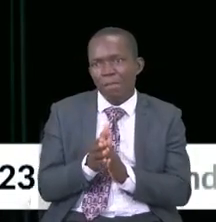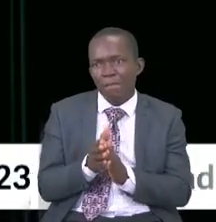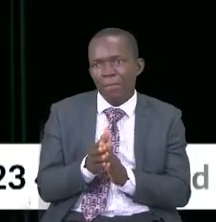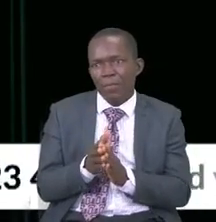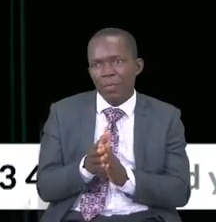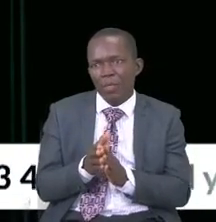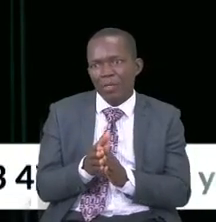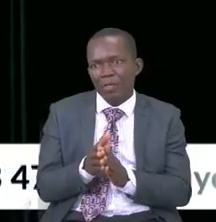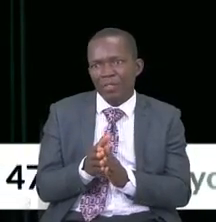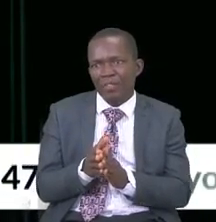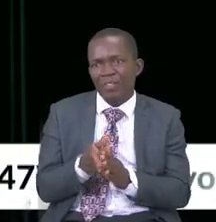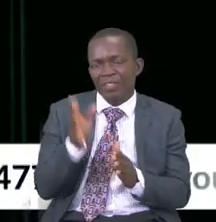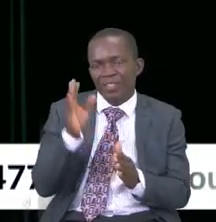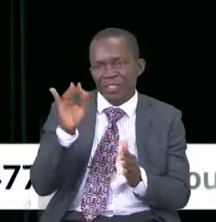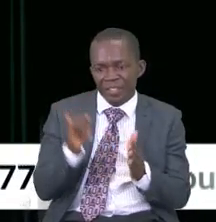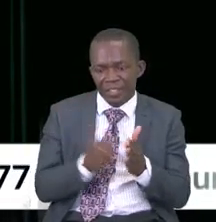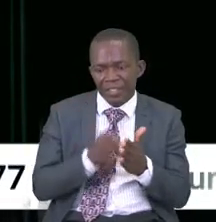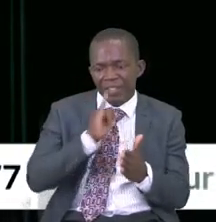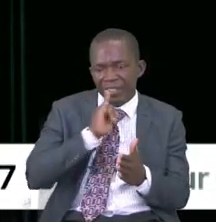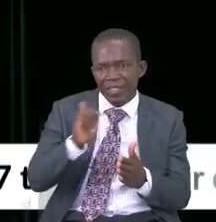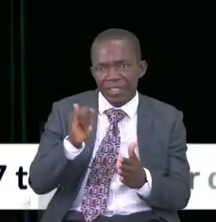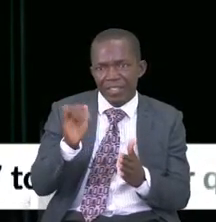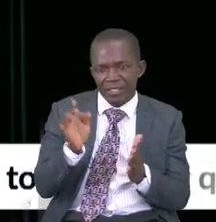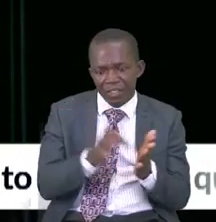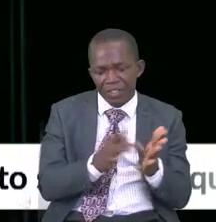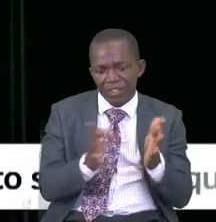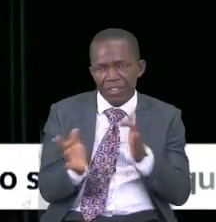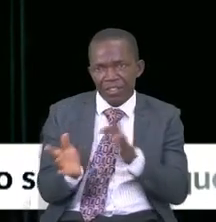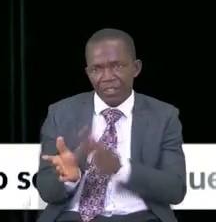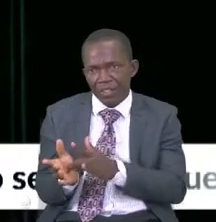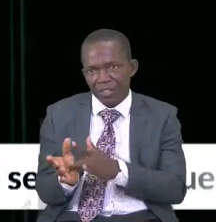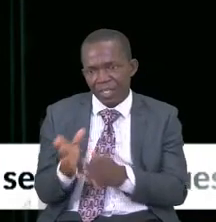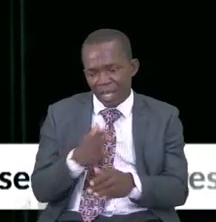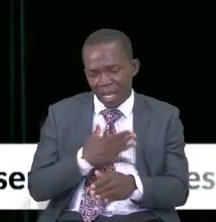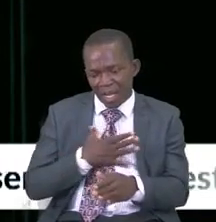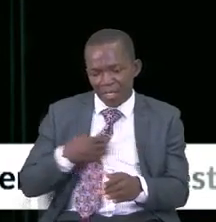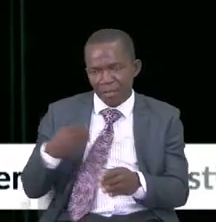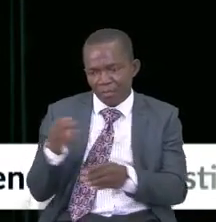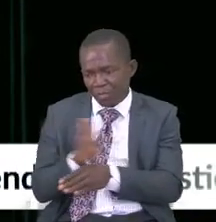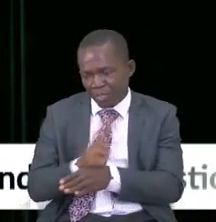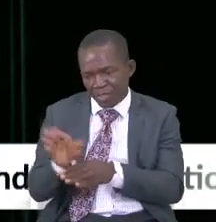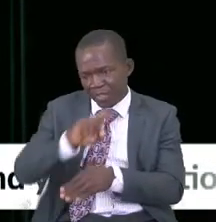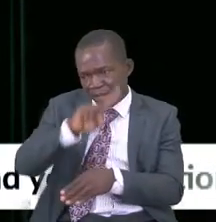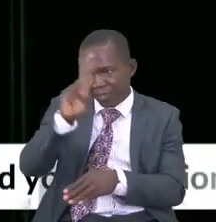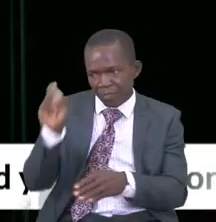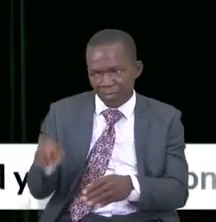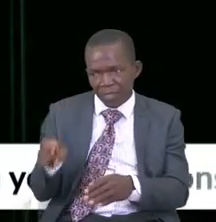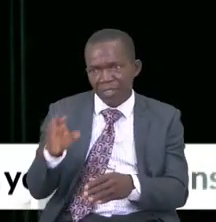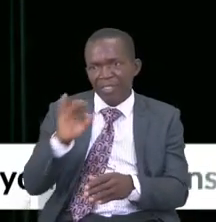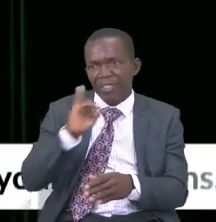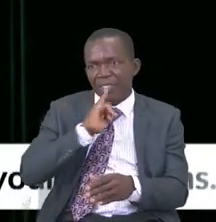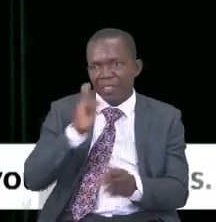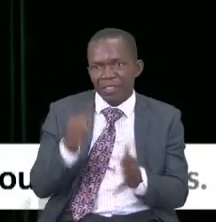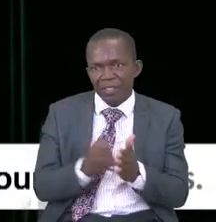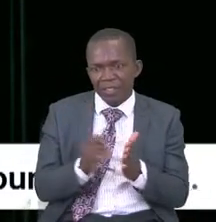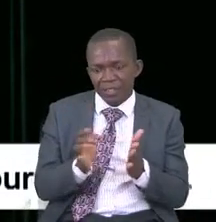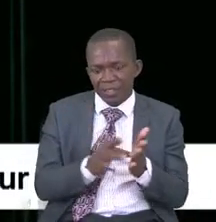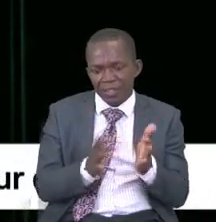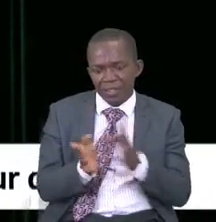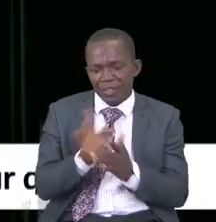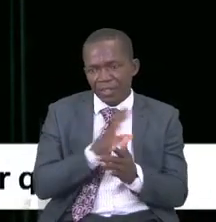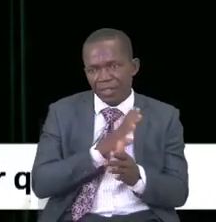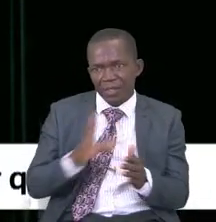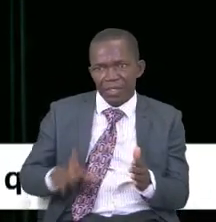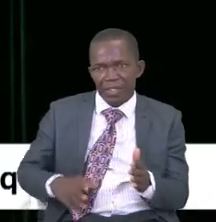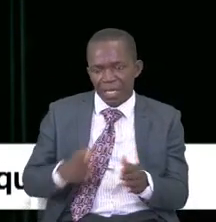Is it Jesus and business? Is it Jesus and